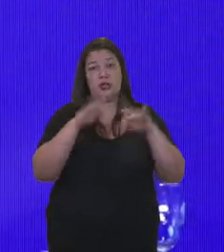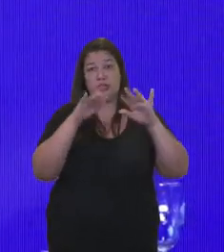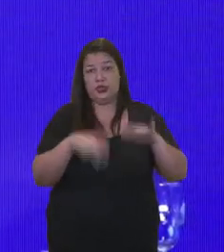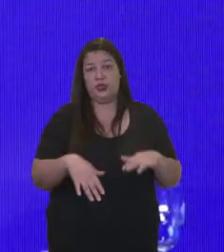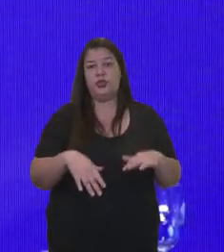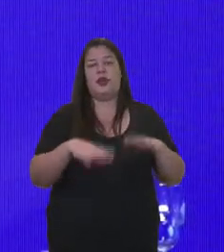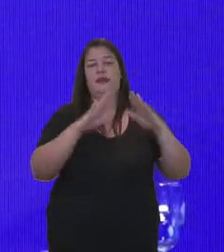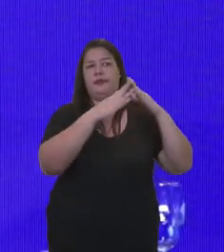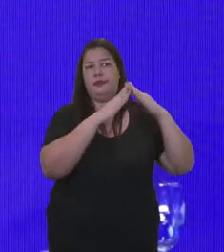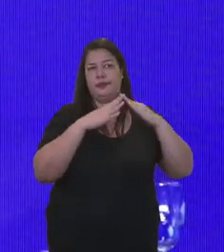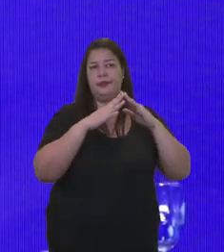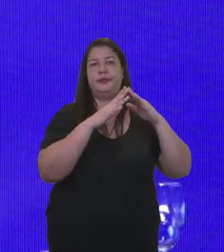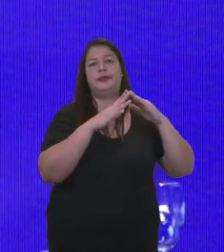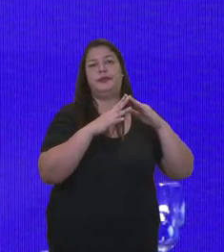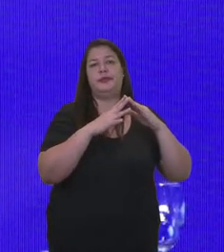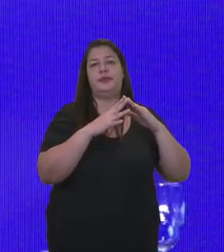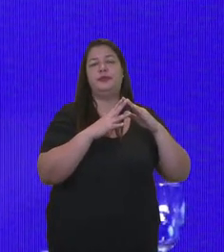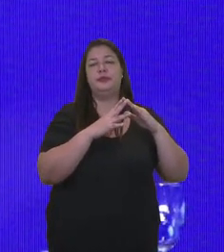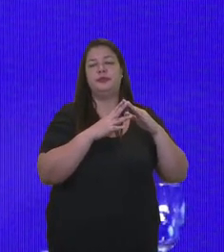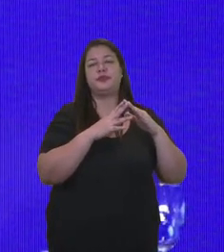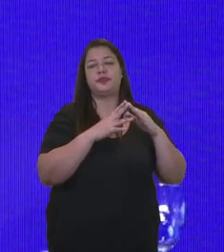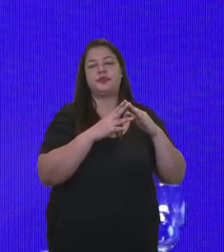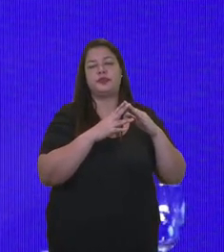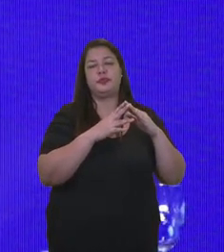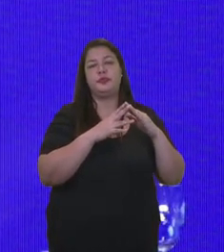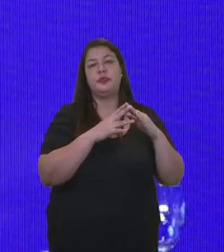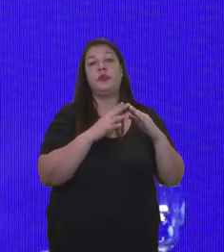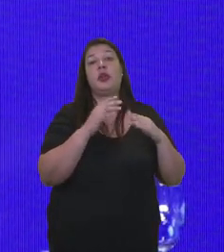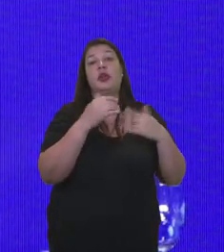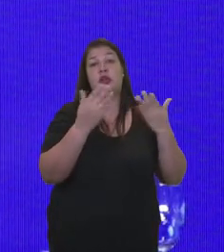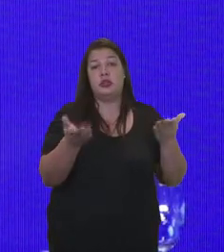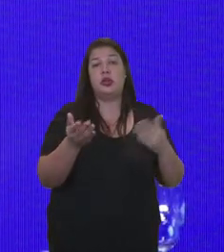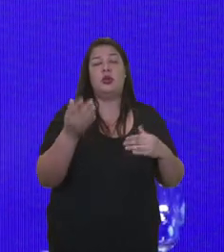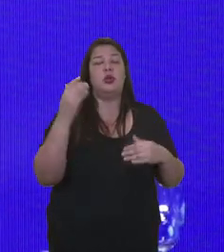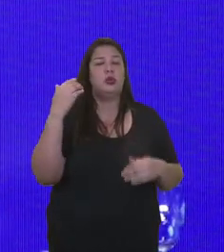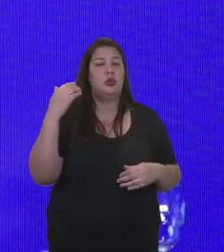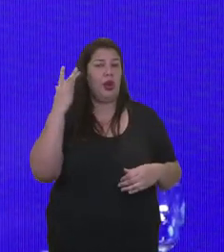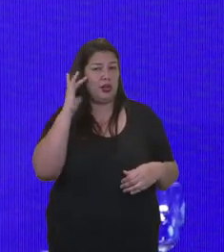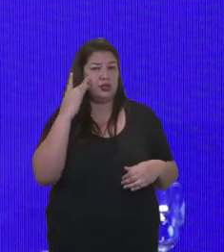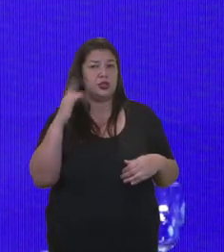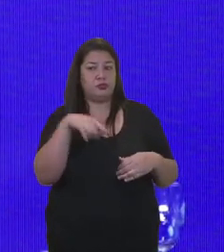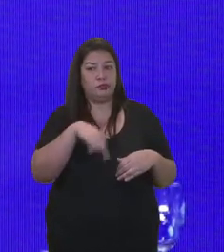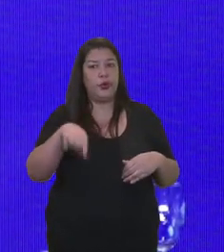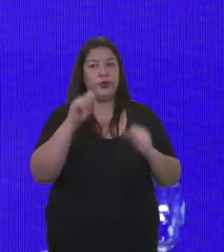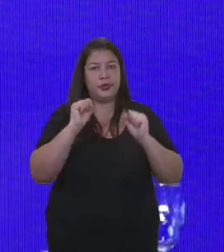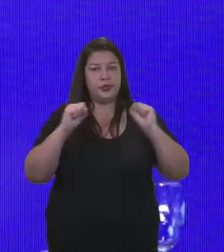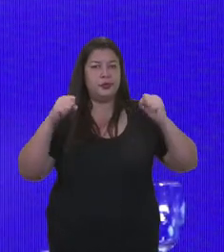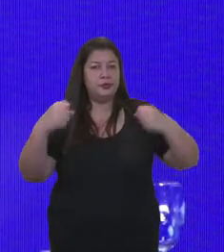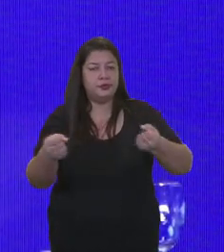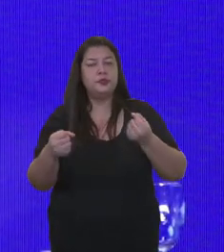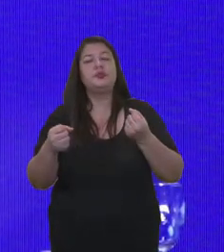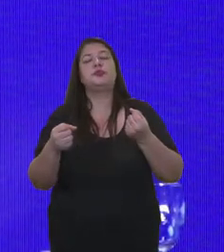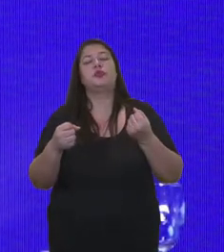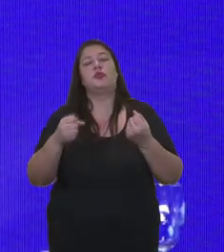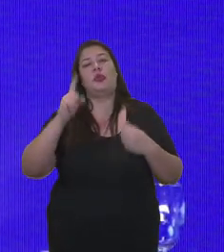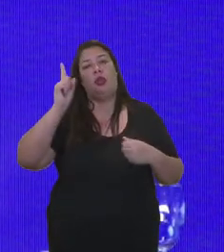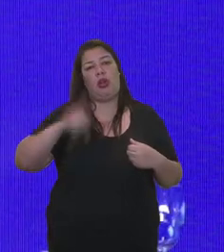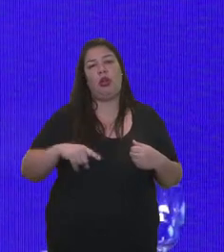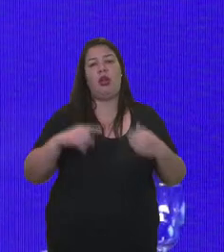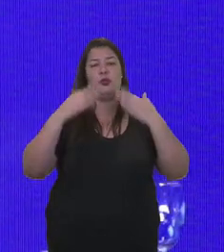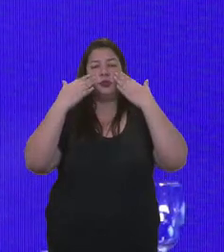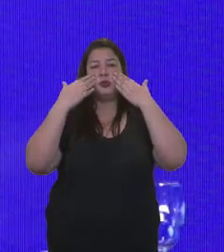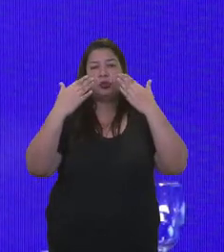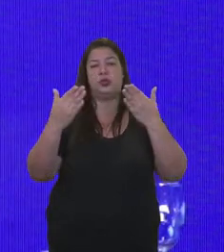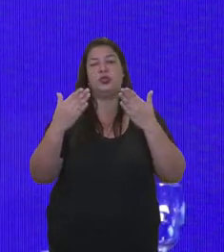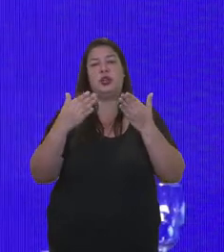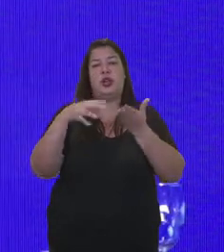to digitalize the Brazilian slums as well. Much of what we're doing here is a